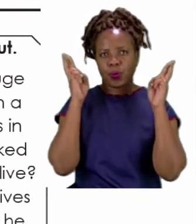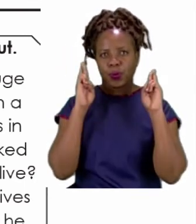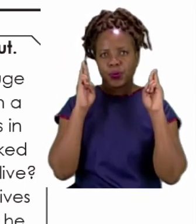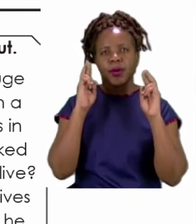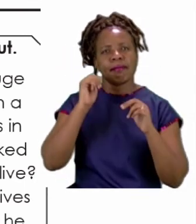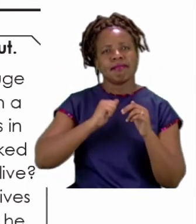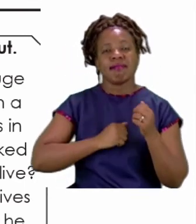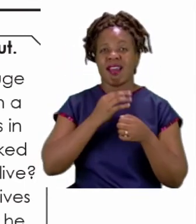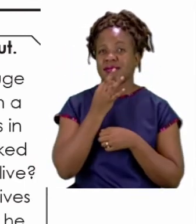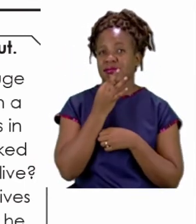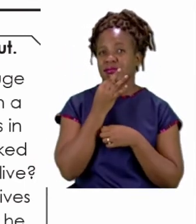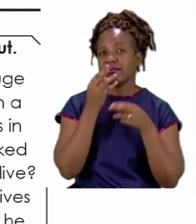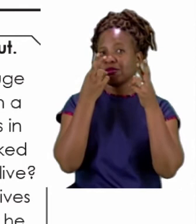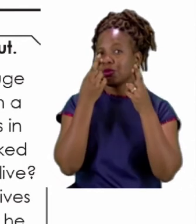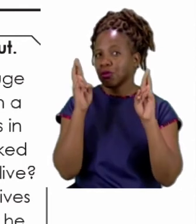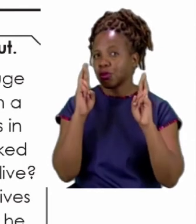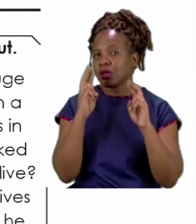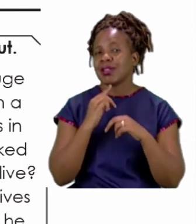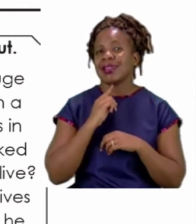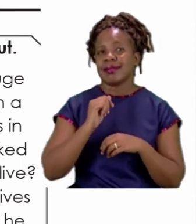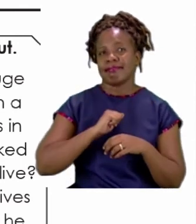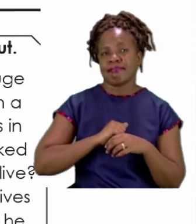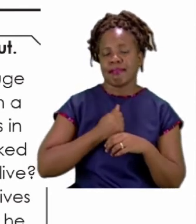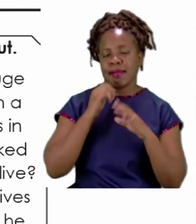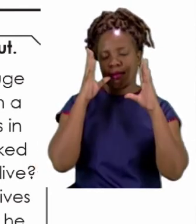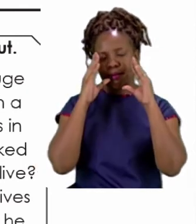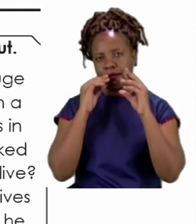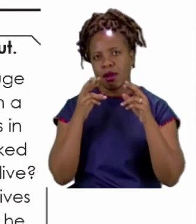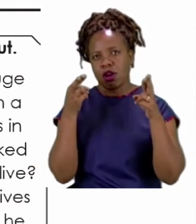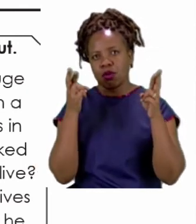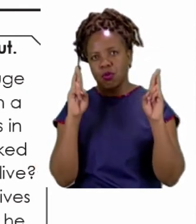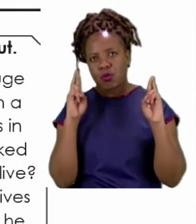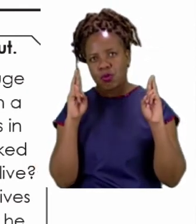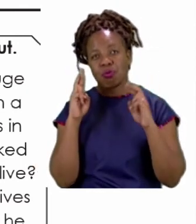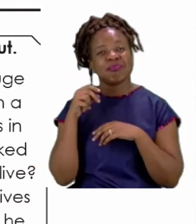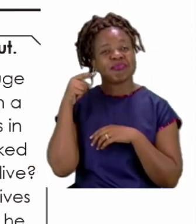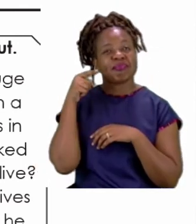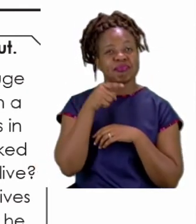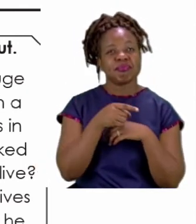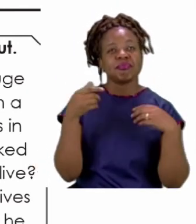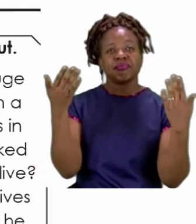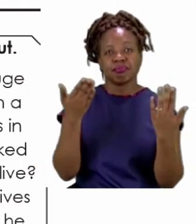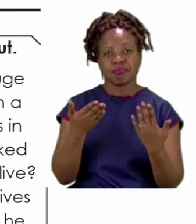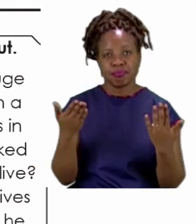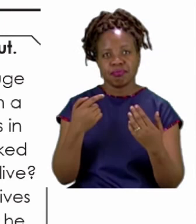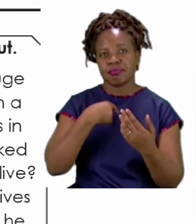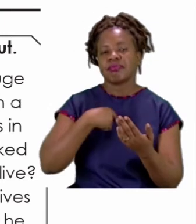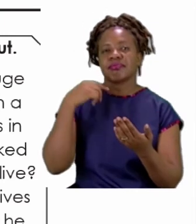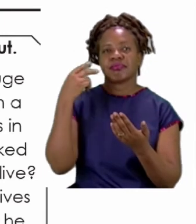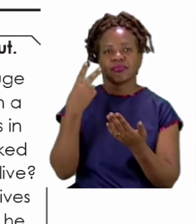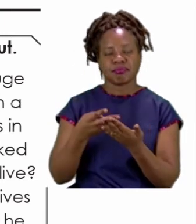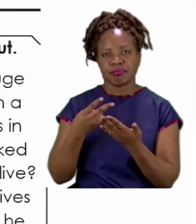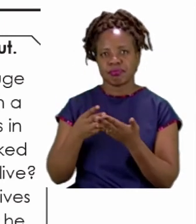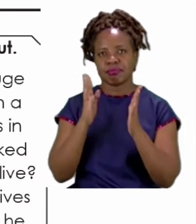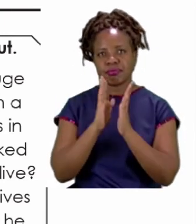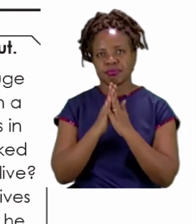my bedroom. It is where I read books and do my homework.